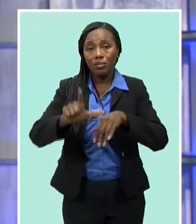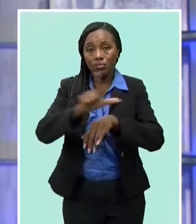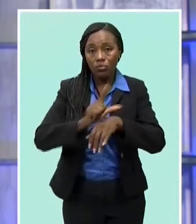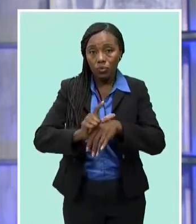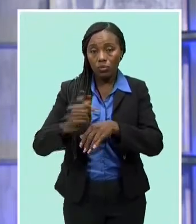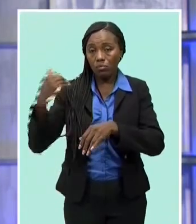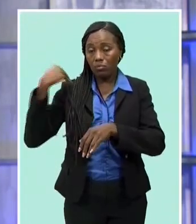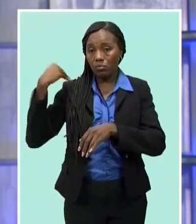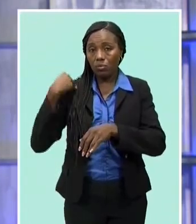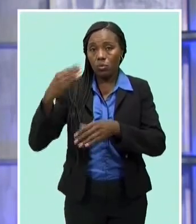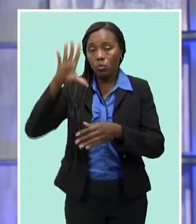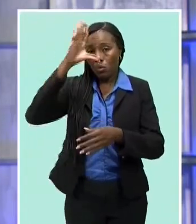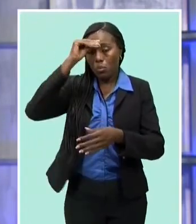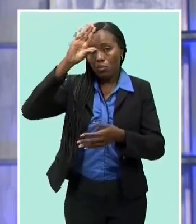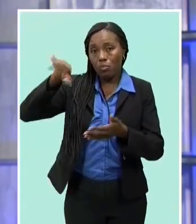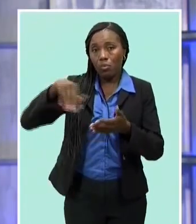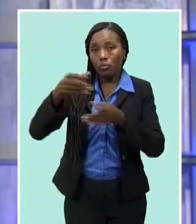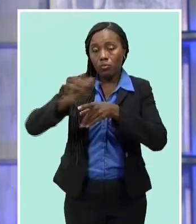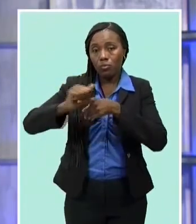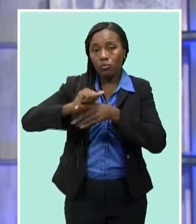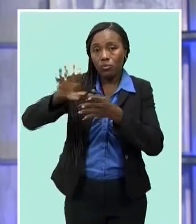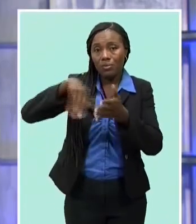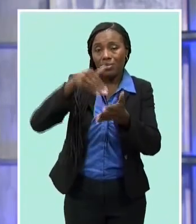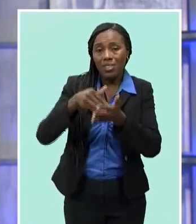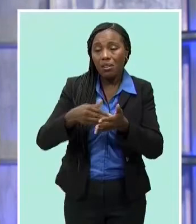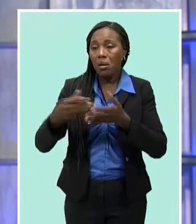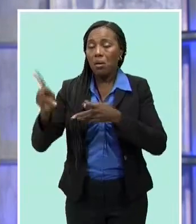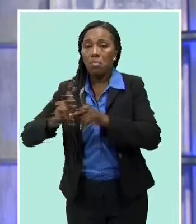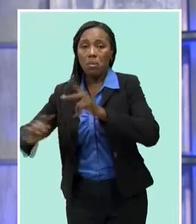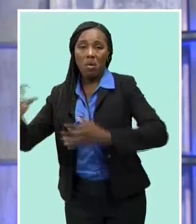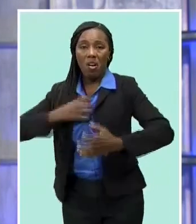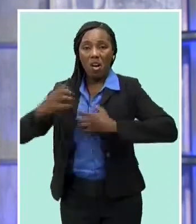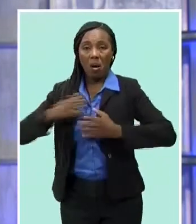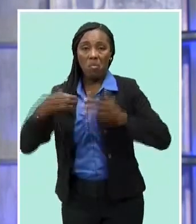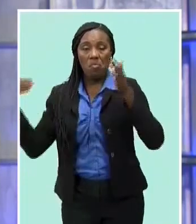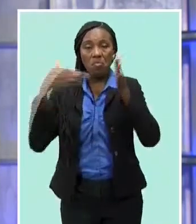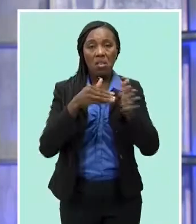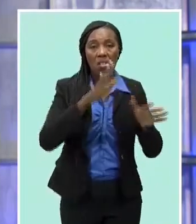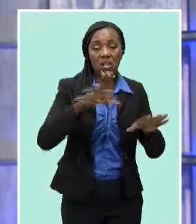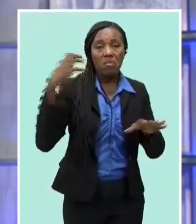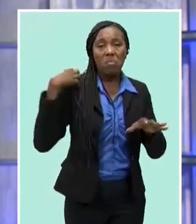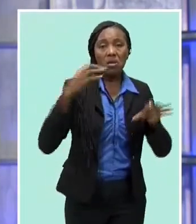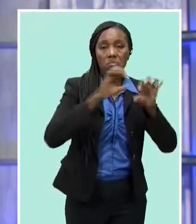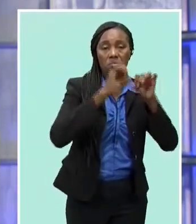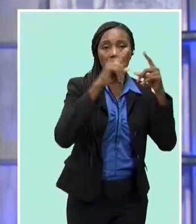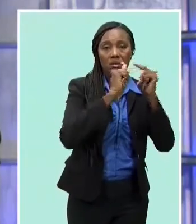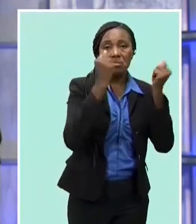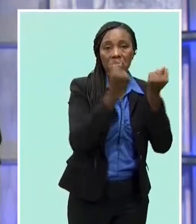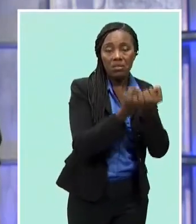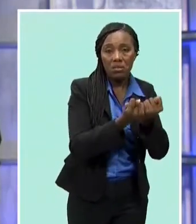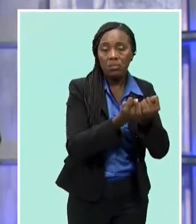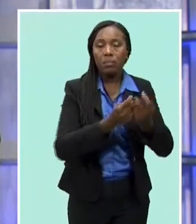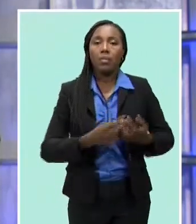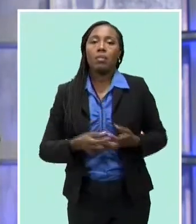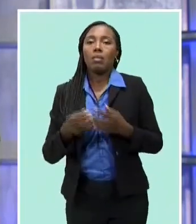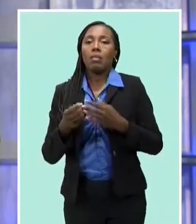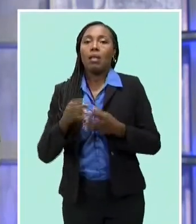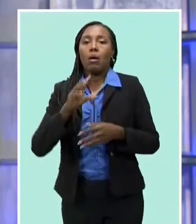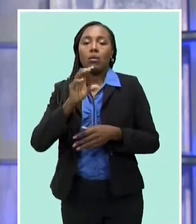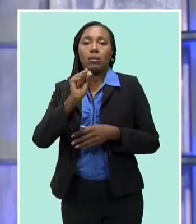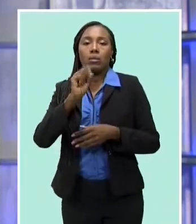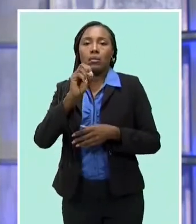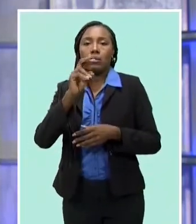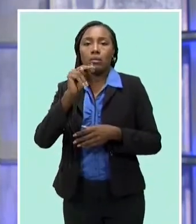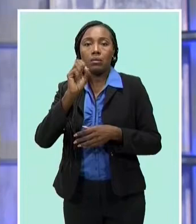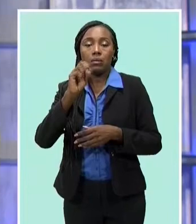the Boys Training Center has responded to complaints leveled against him and his management team by staff. Now, Wang Sun Sun says